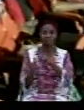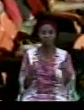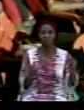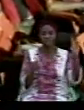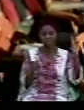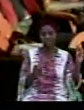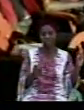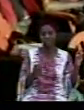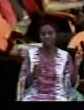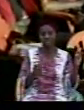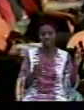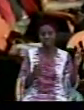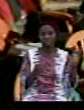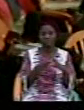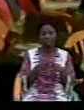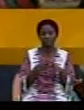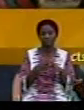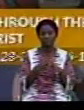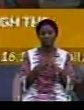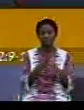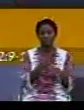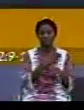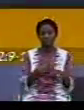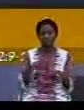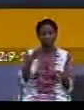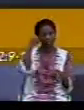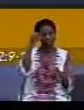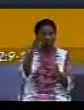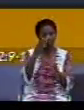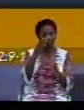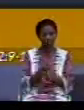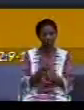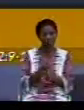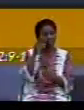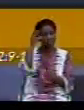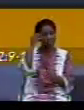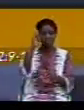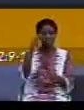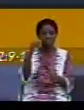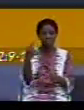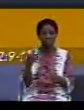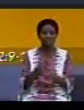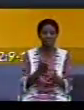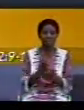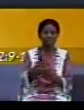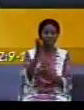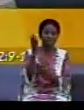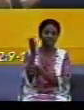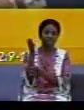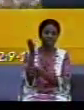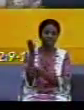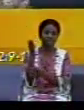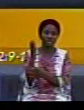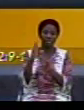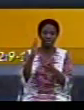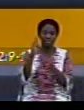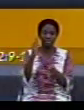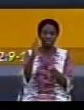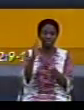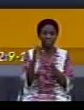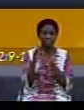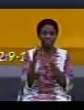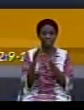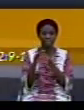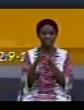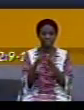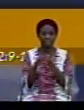in verse 7. And he took him by the right hand. Peter, why are you doing that? Oh,